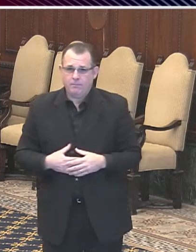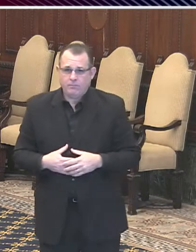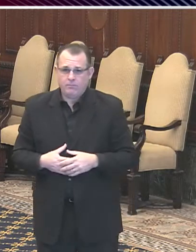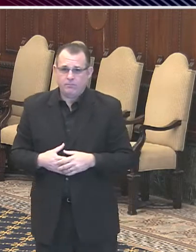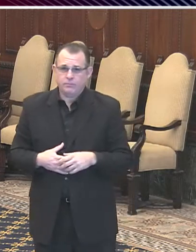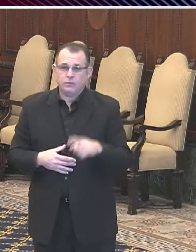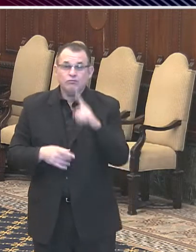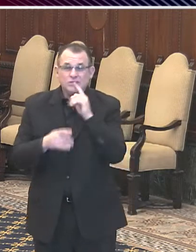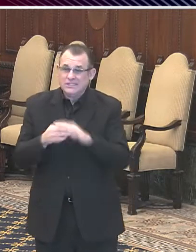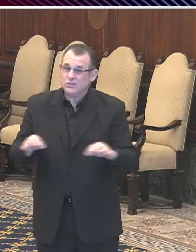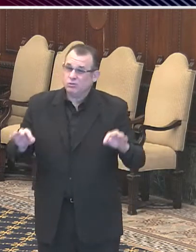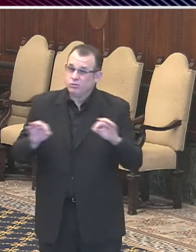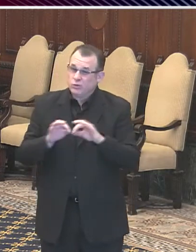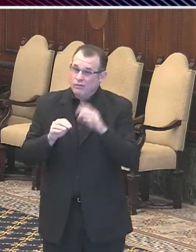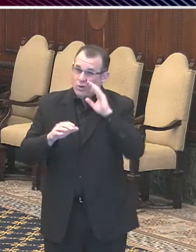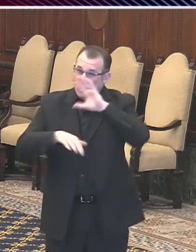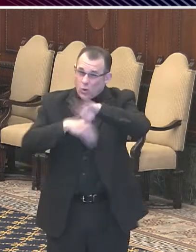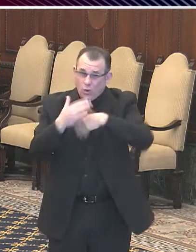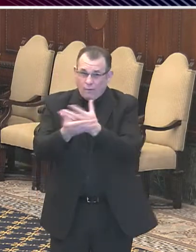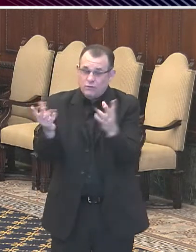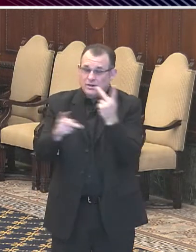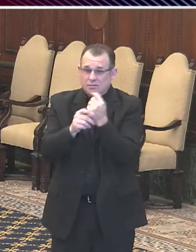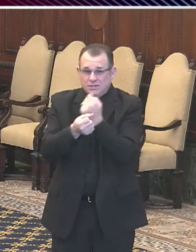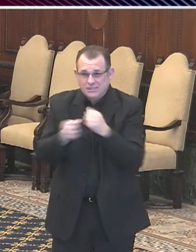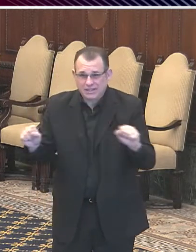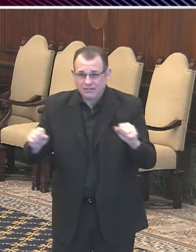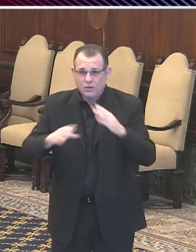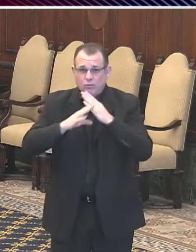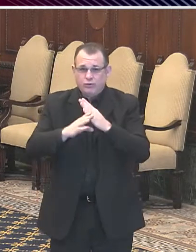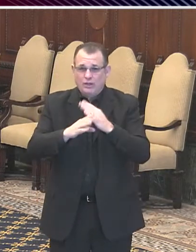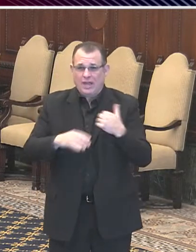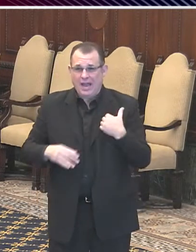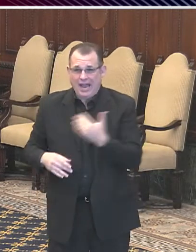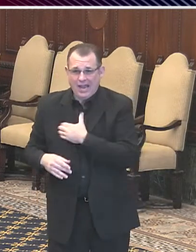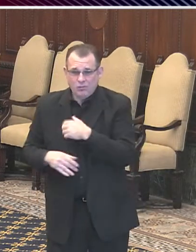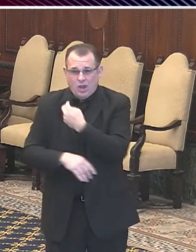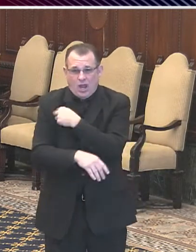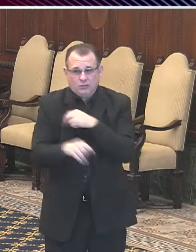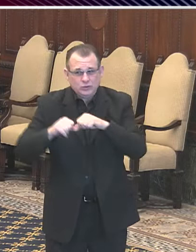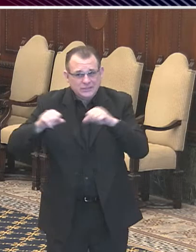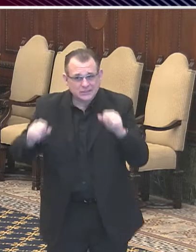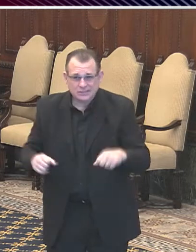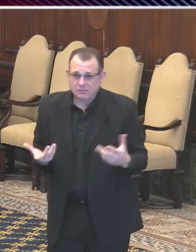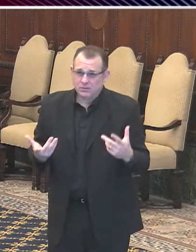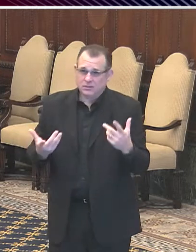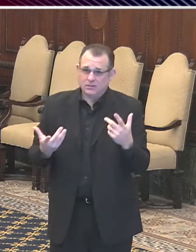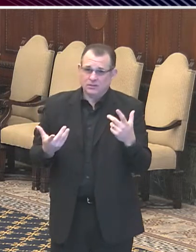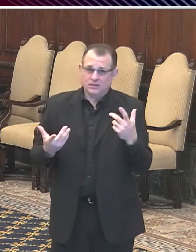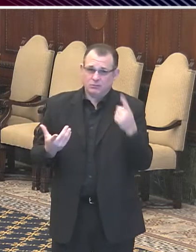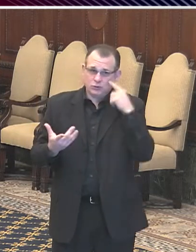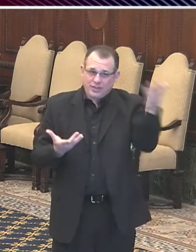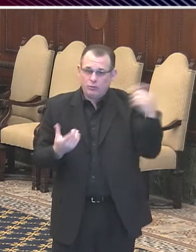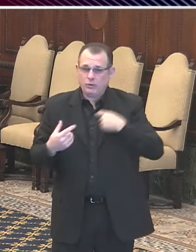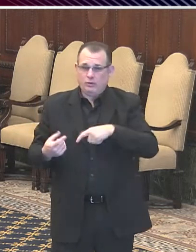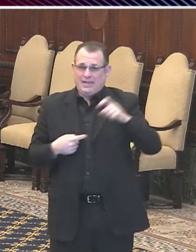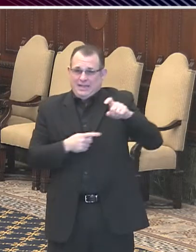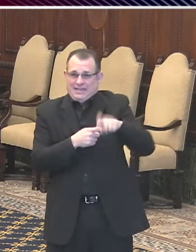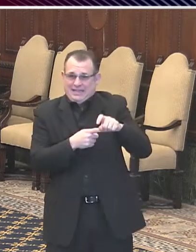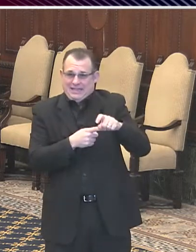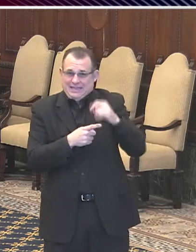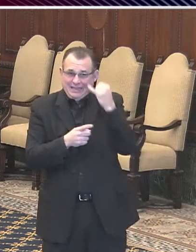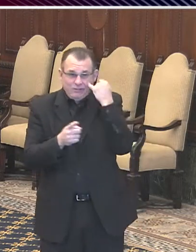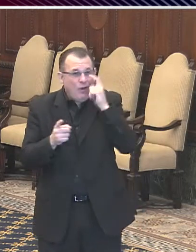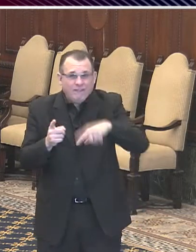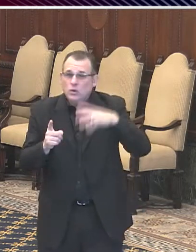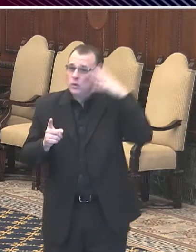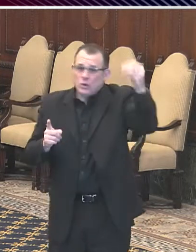for everybody to stay safe and to protect the medical care system so that it's all there when we need it. So if you don't have to go out, don't go out. If you